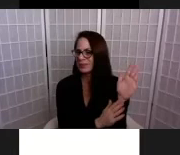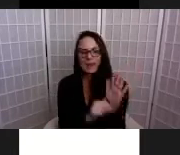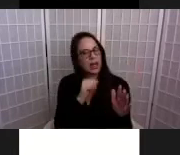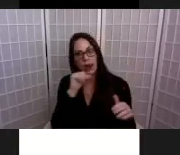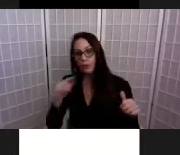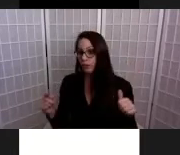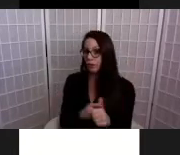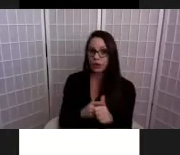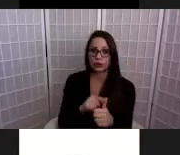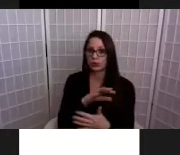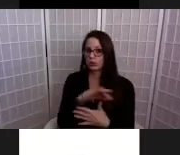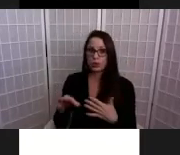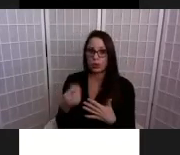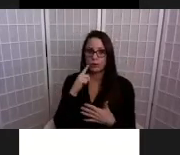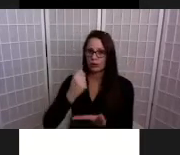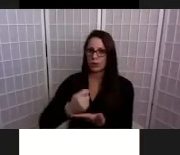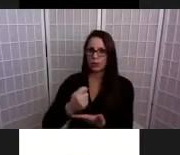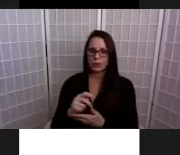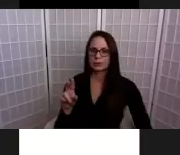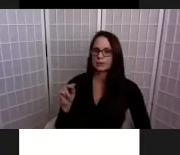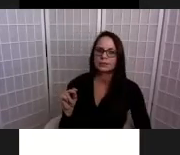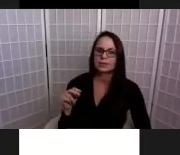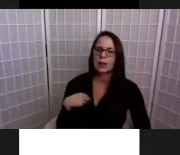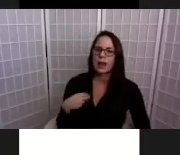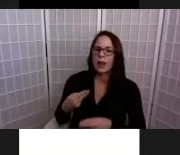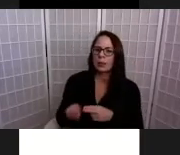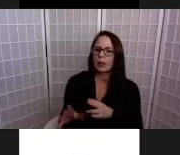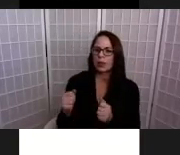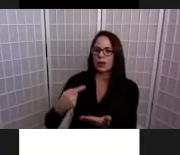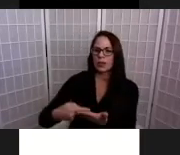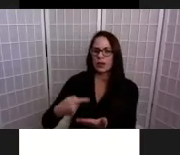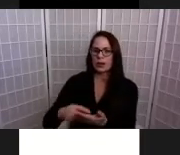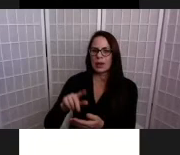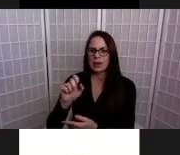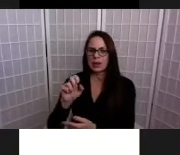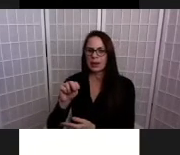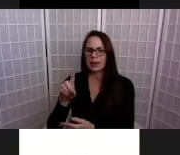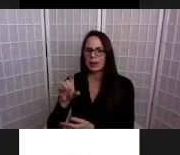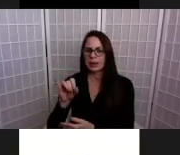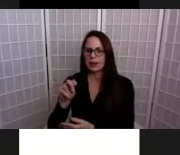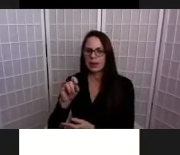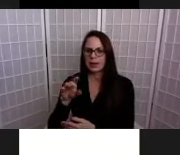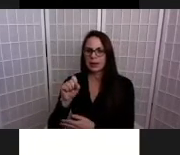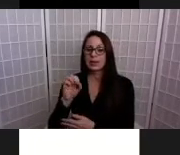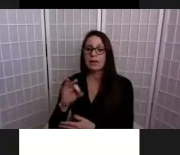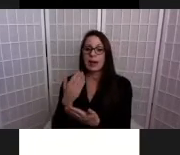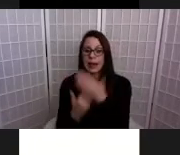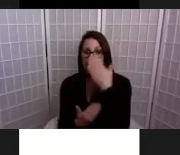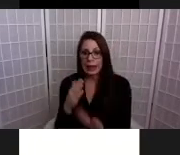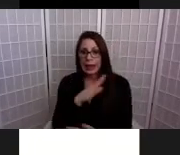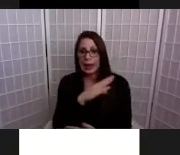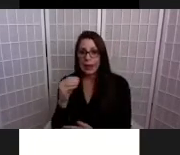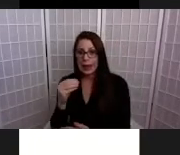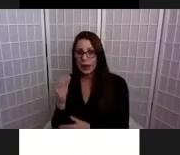treatment. I briefly want to talk about tendonitis of the hand and wrist because it's frequently confused